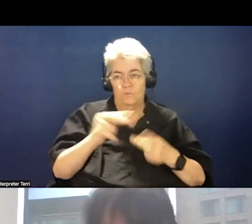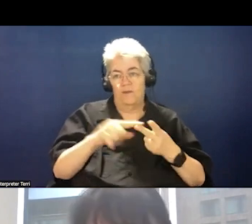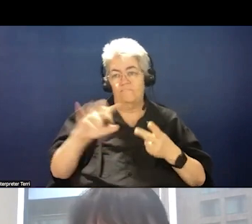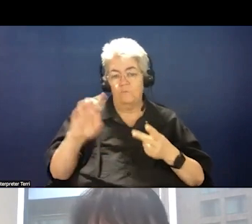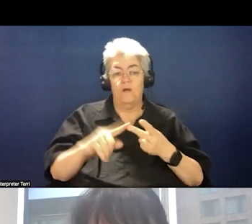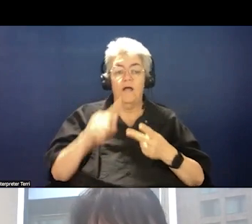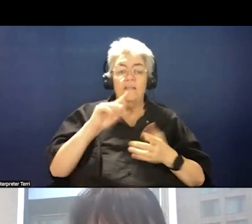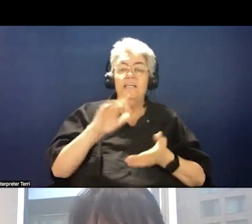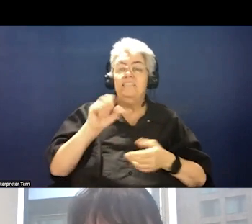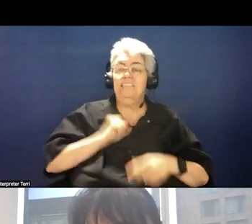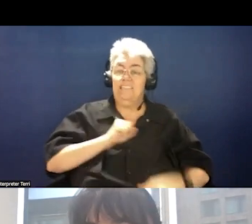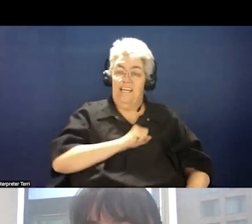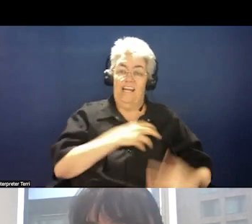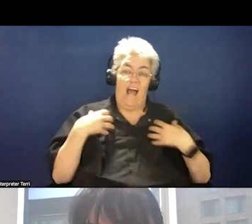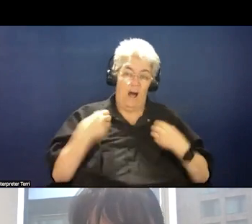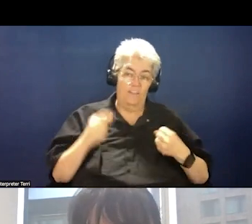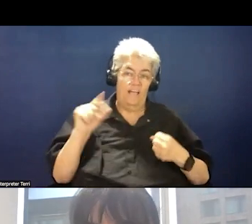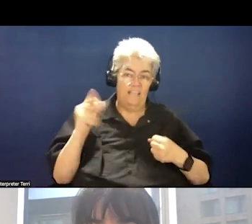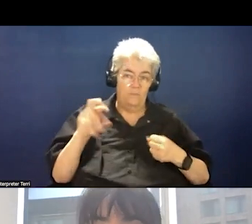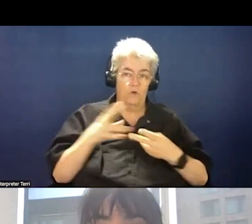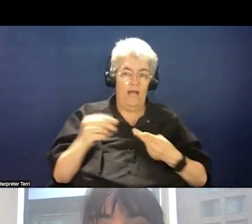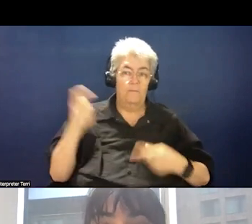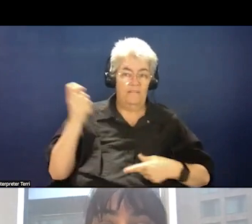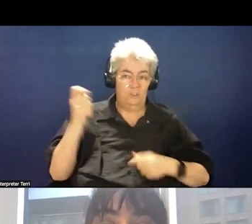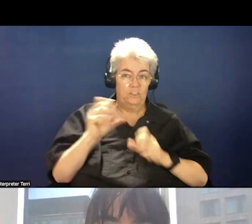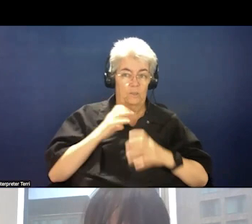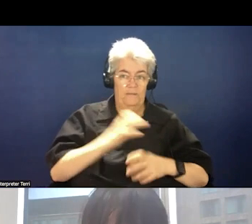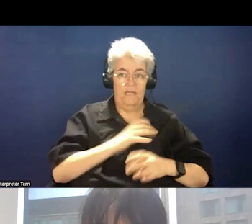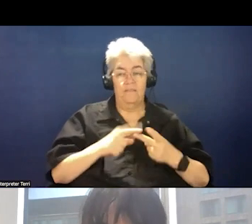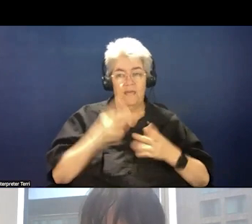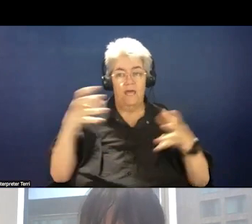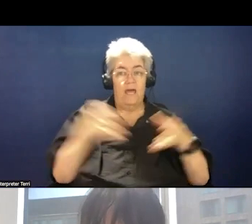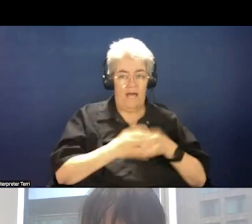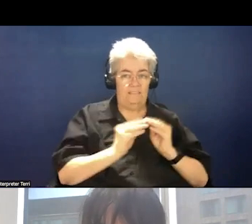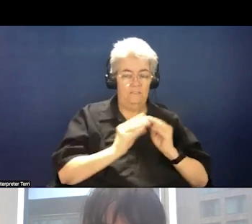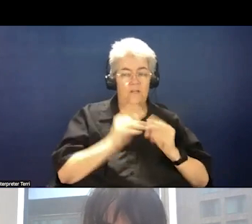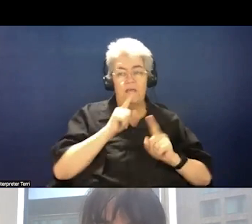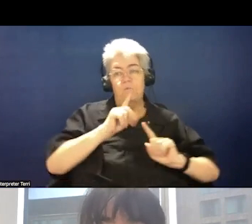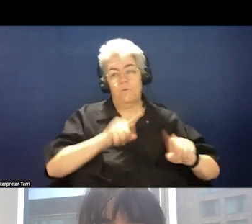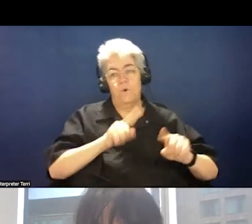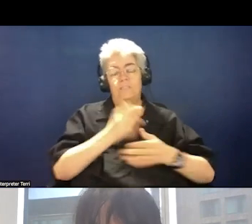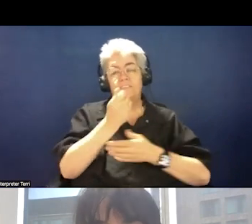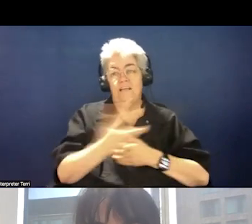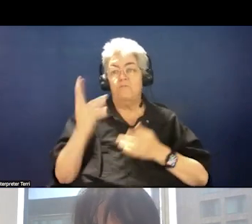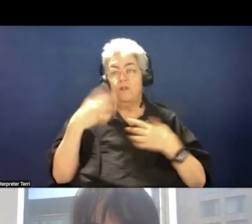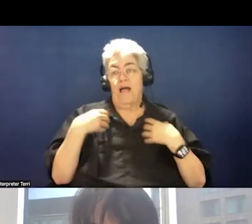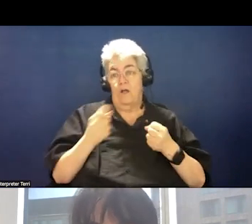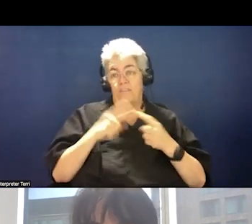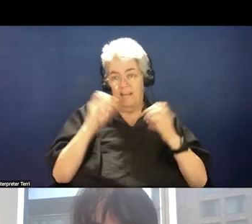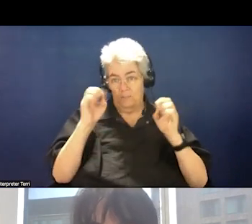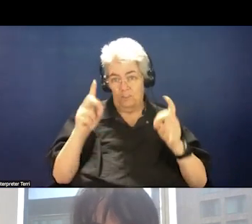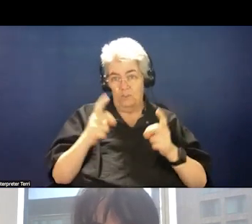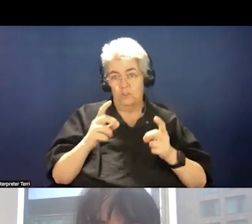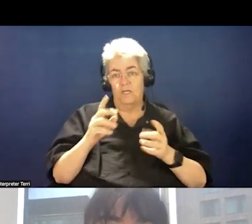and Pension Committee did hold a session yesterday where they reported out several health and education bills. Among those, the biggest of